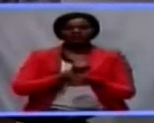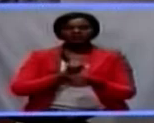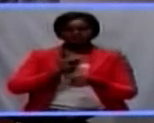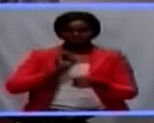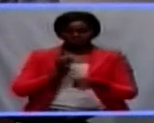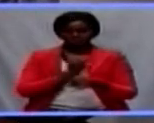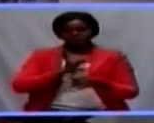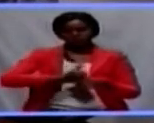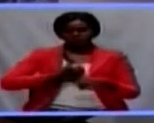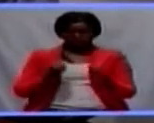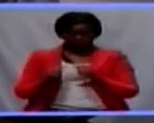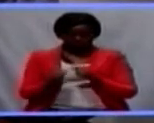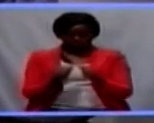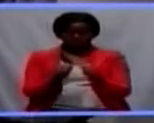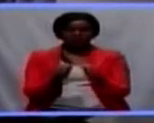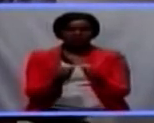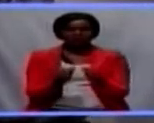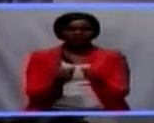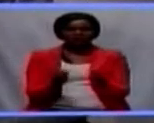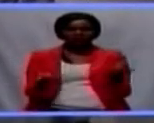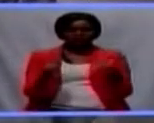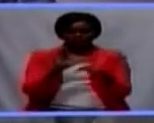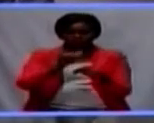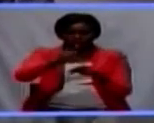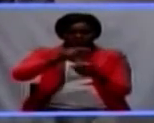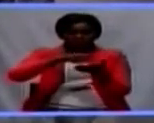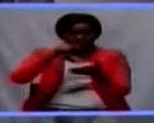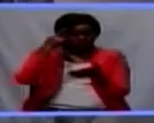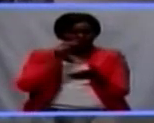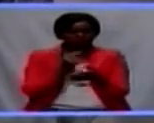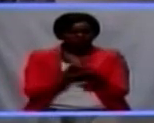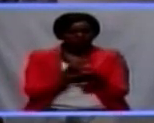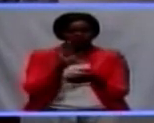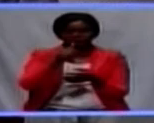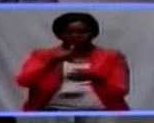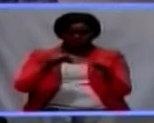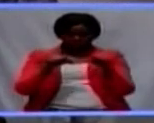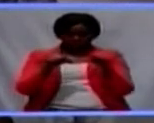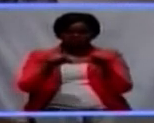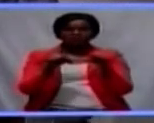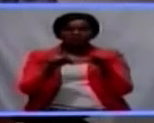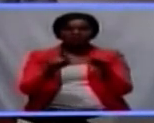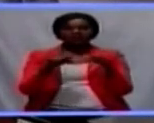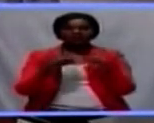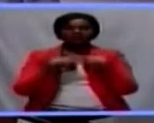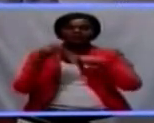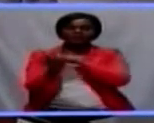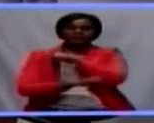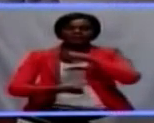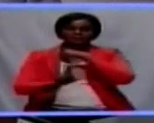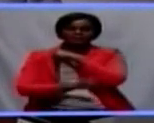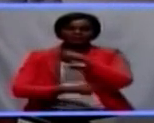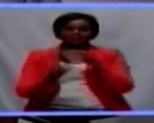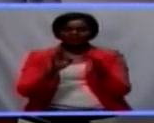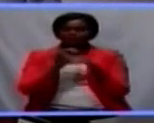is structured in such a way that even if you paid tax to us, you still be accumulating penalties if you do